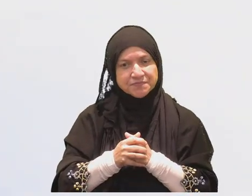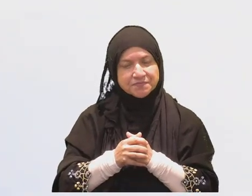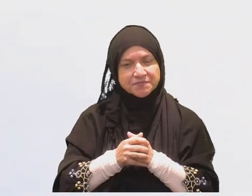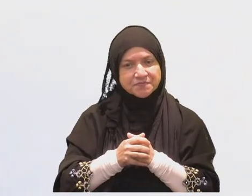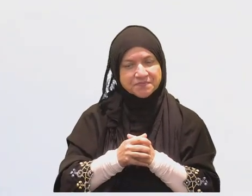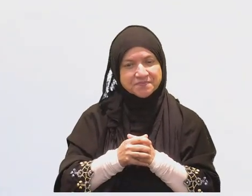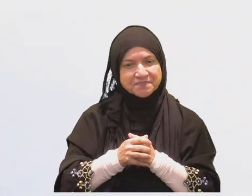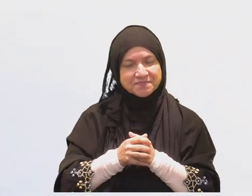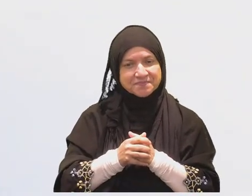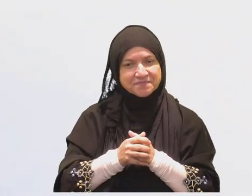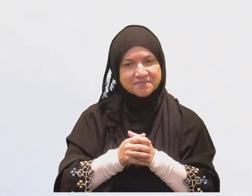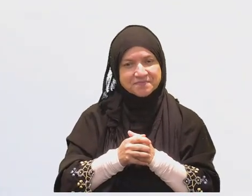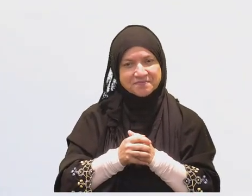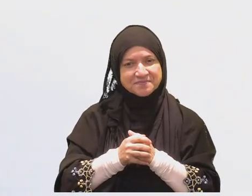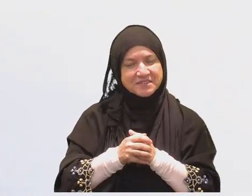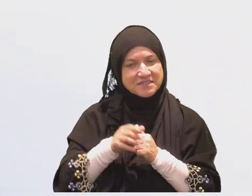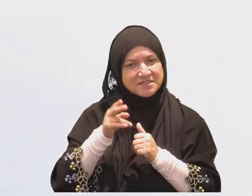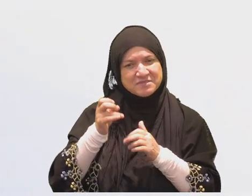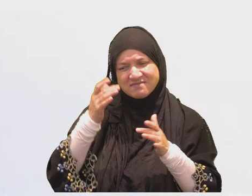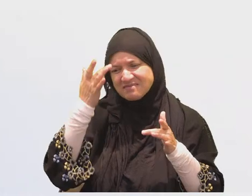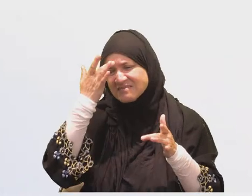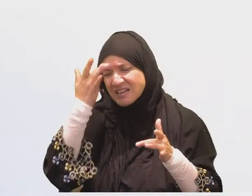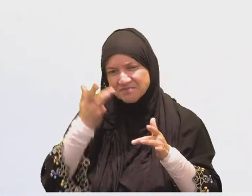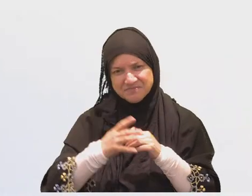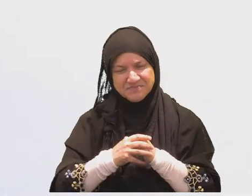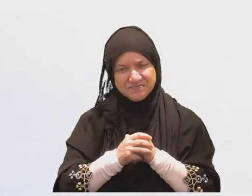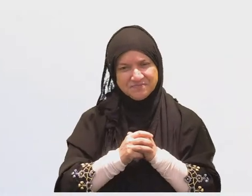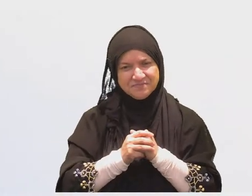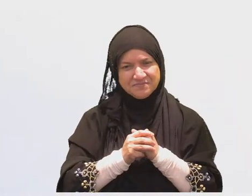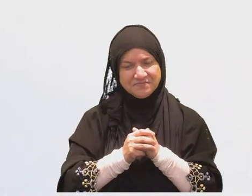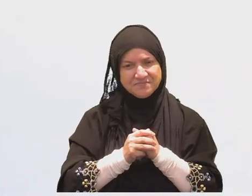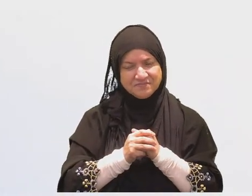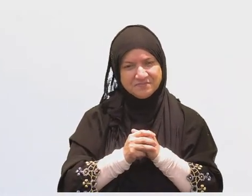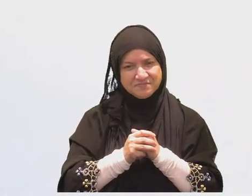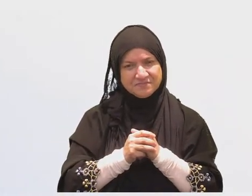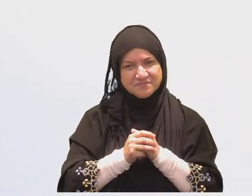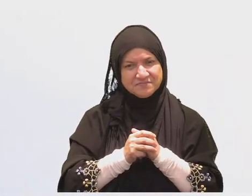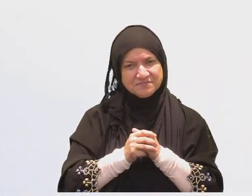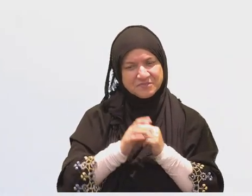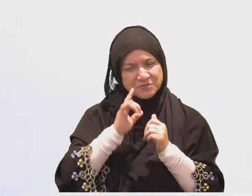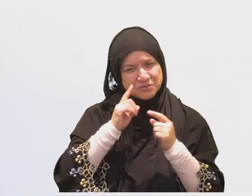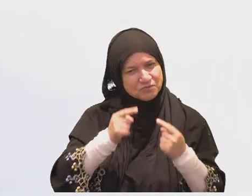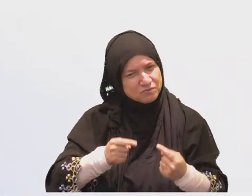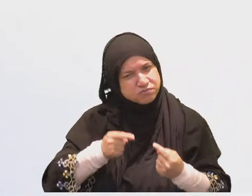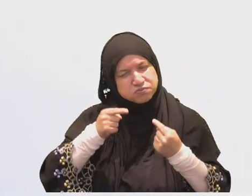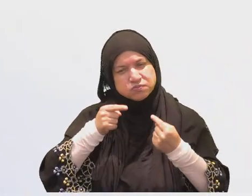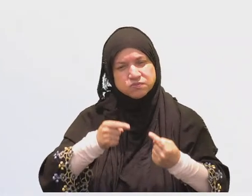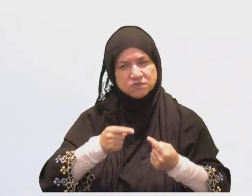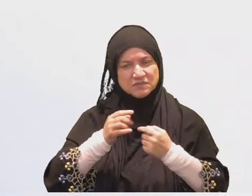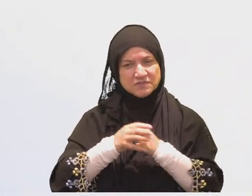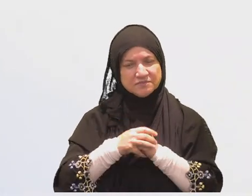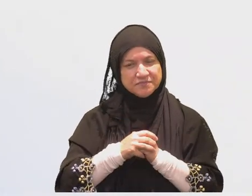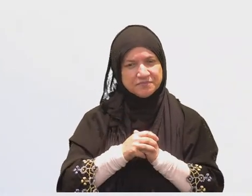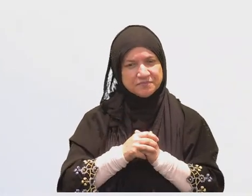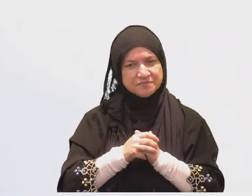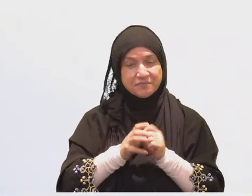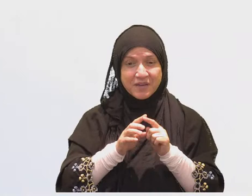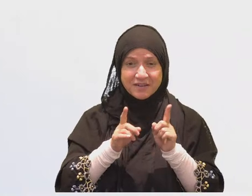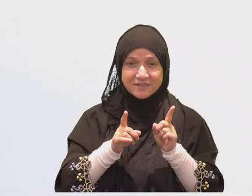Allah has been merciful to us, my dear brothers and sisters. But the material mercies pale